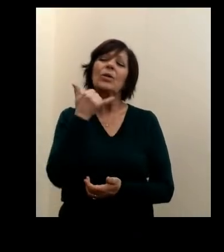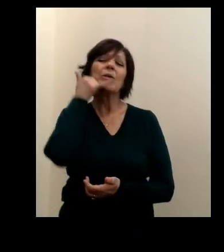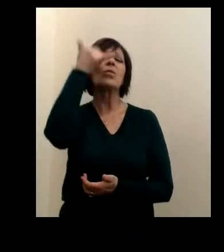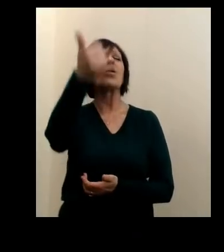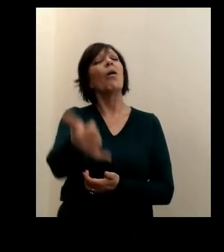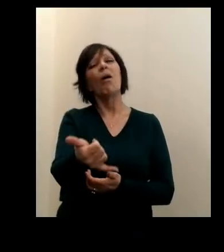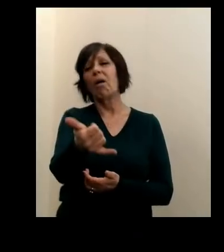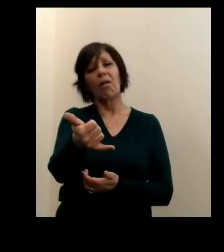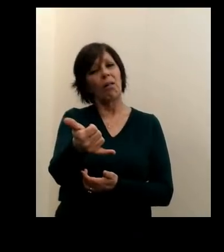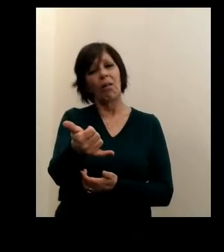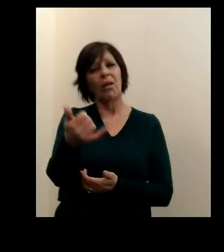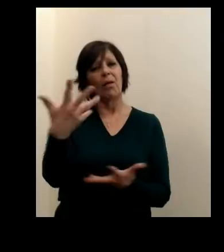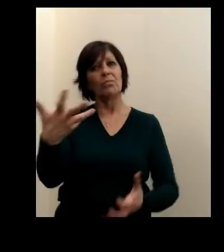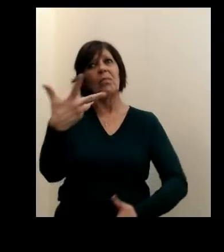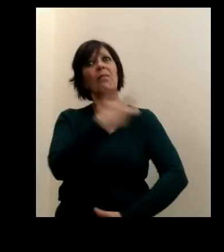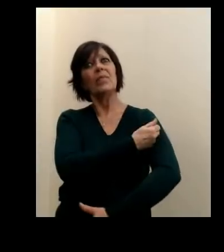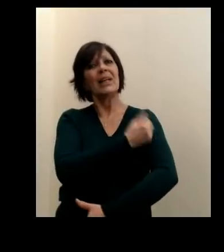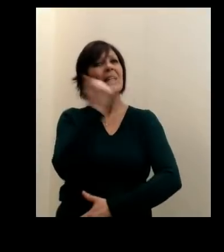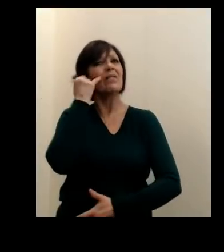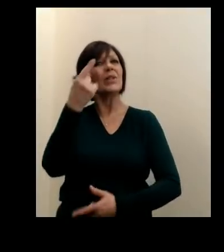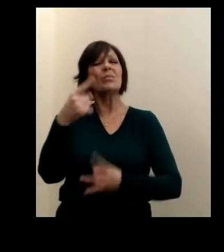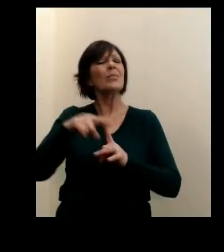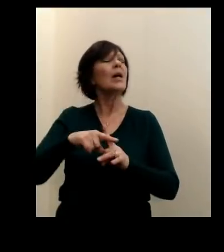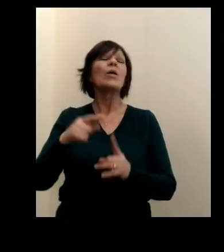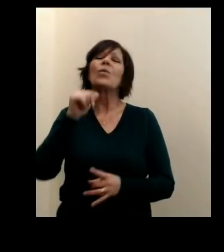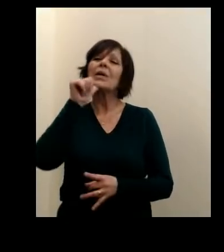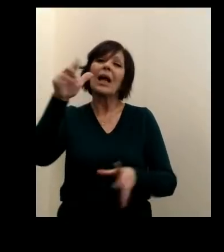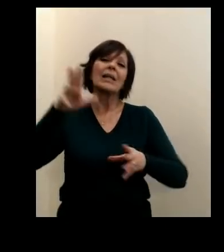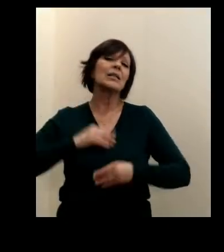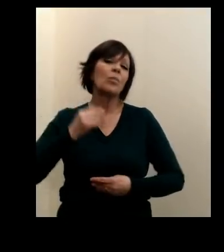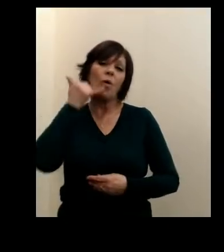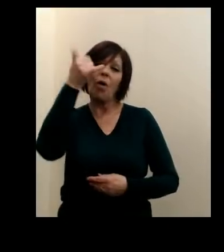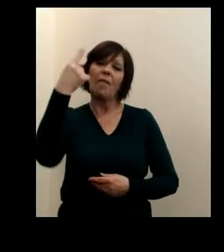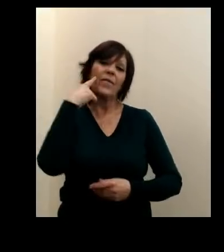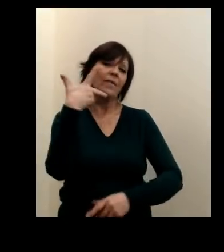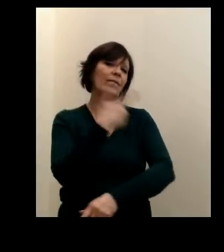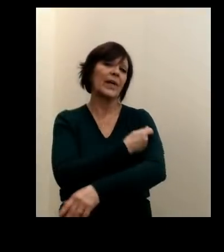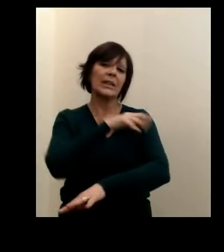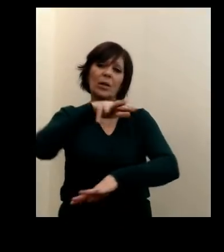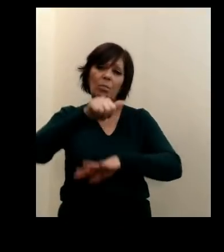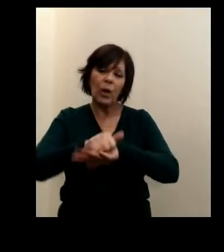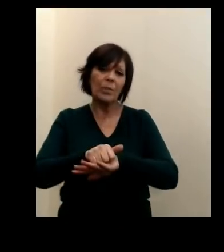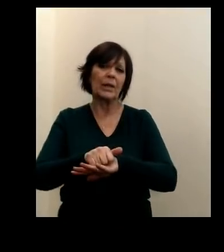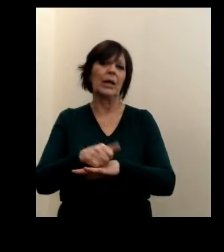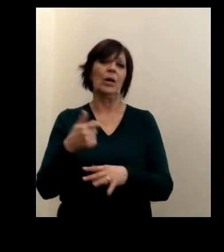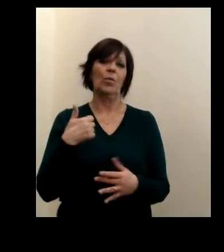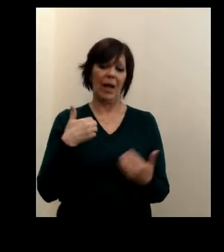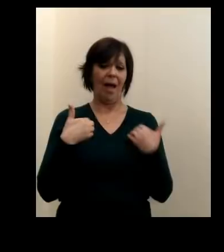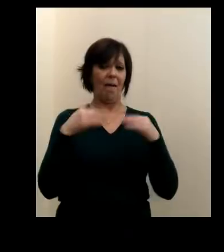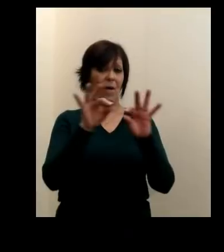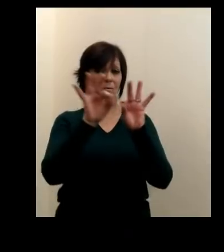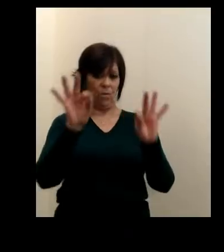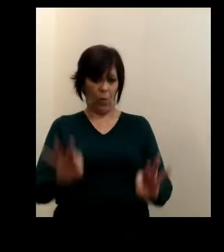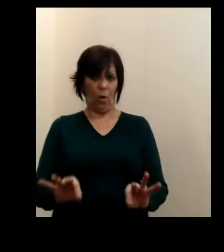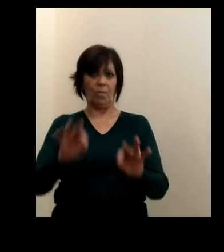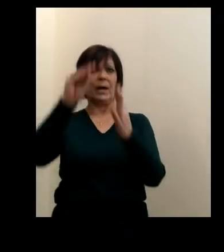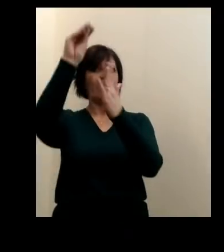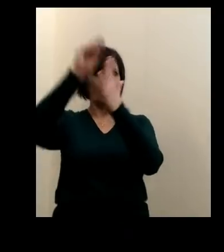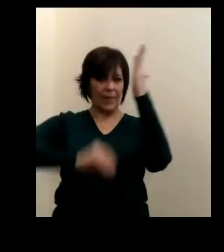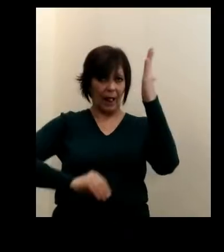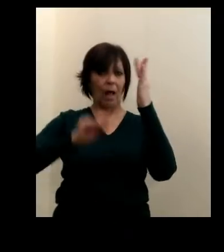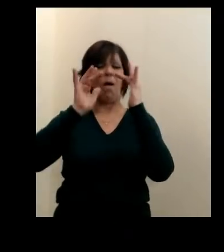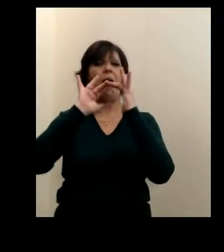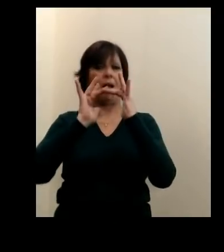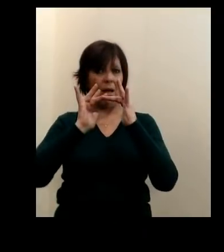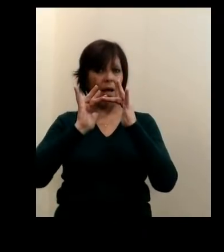County Department of Health for vaccine appointments. We are not taking calls at this time for vaccine appointments. We have a form that can be filled online. People can fill